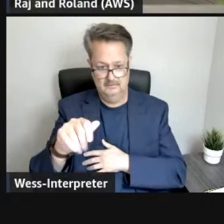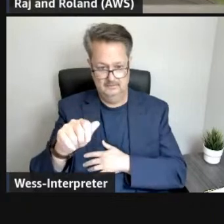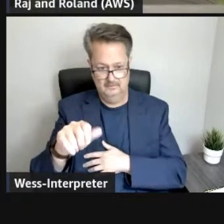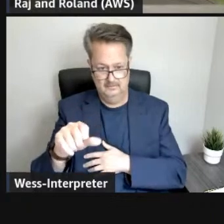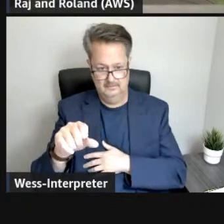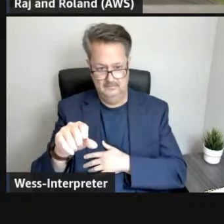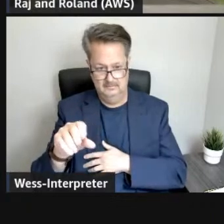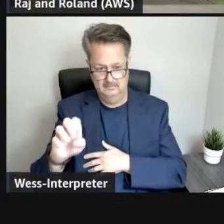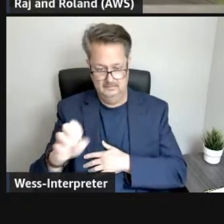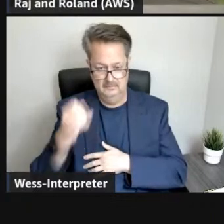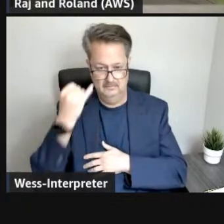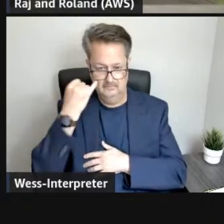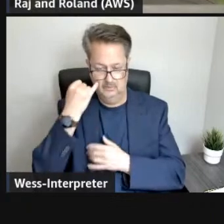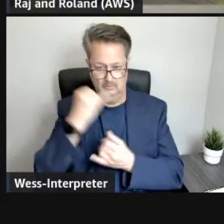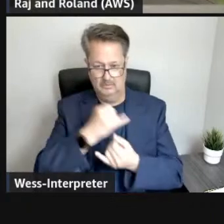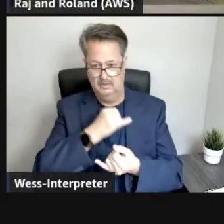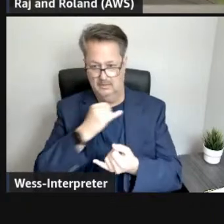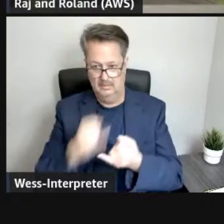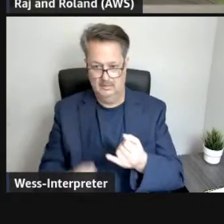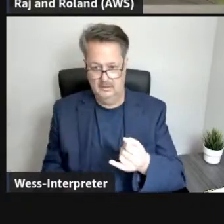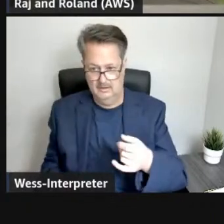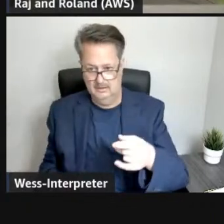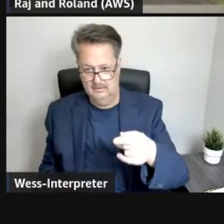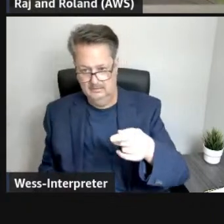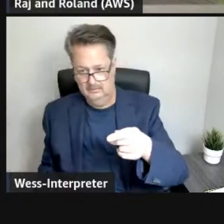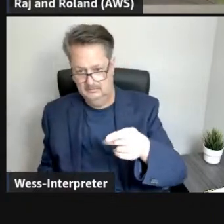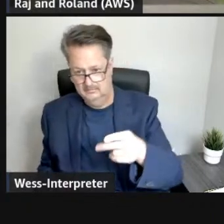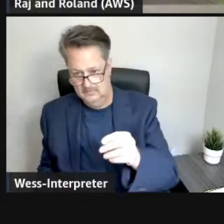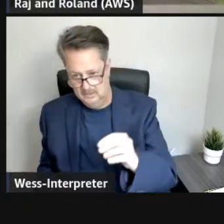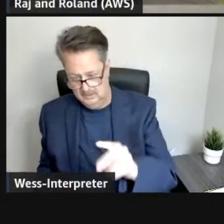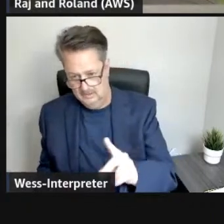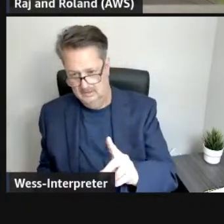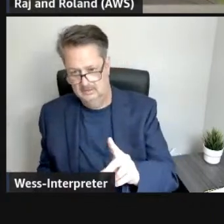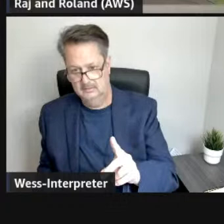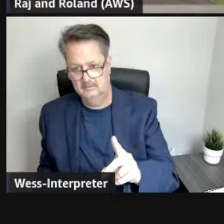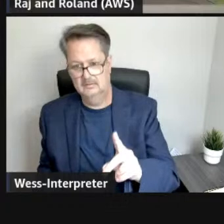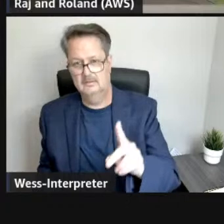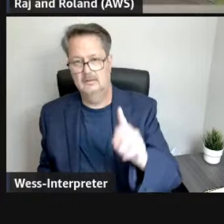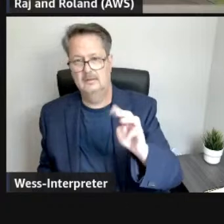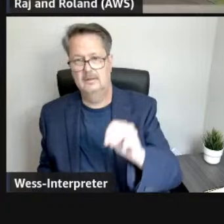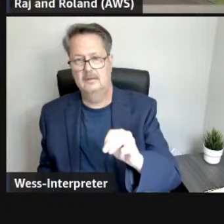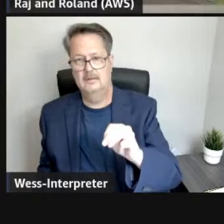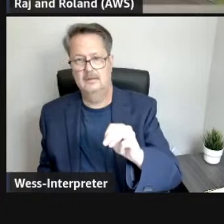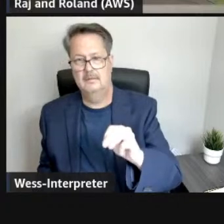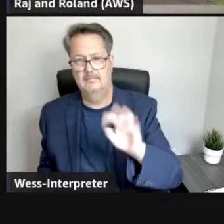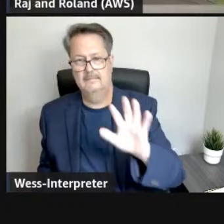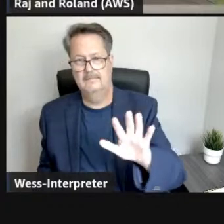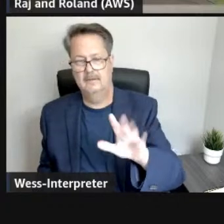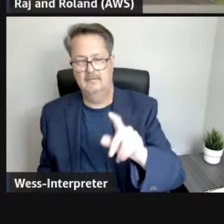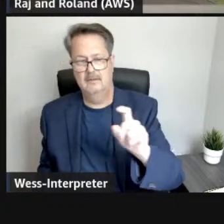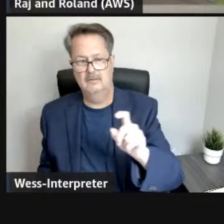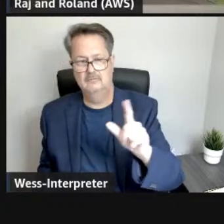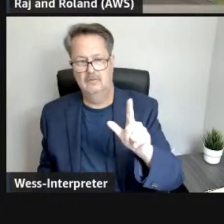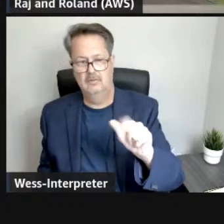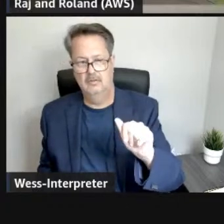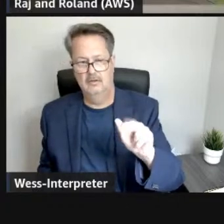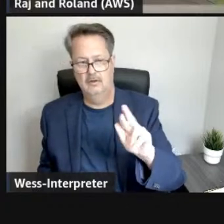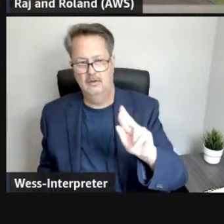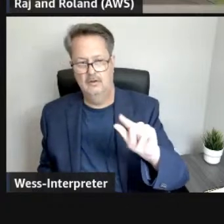last pod bin packed into the second EC2 instance, which is M5.extra large, there will still be some